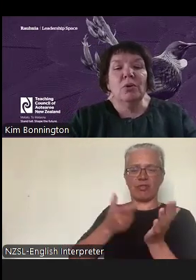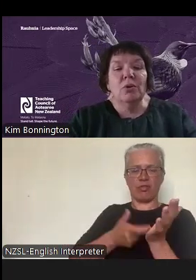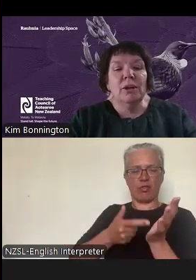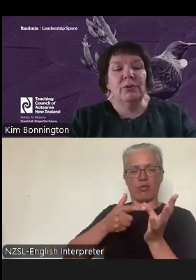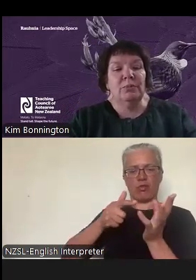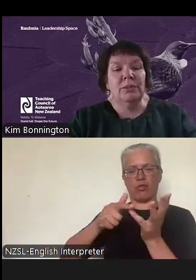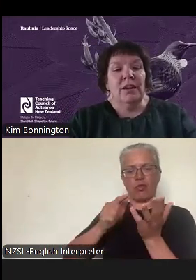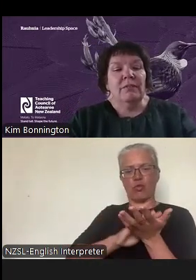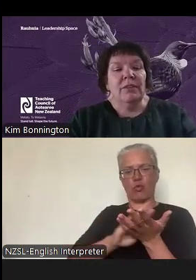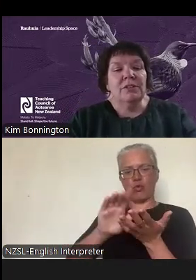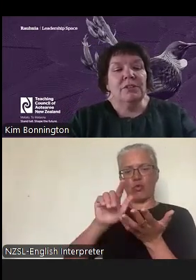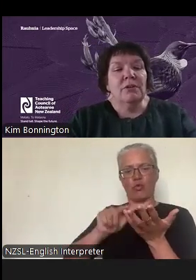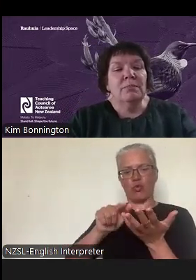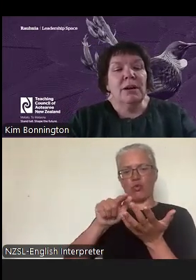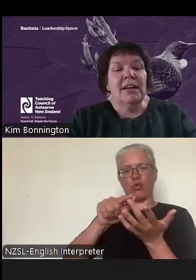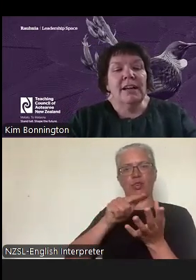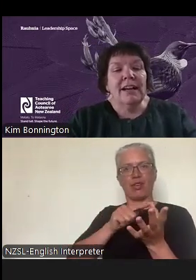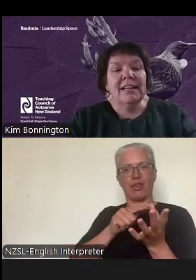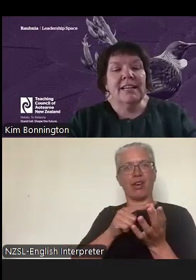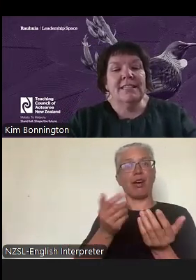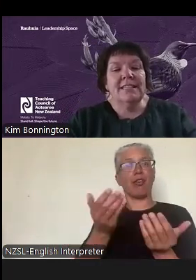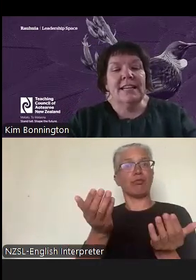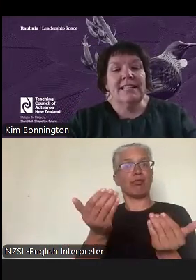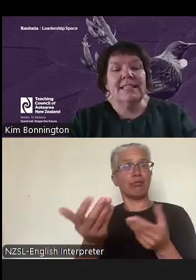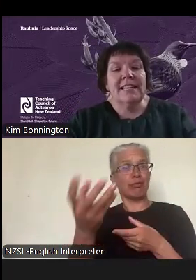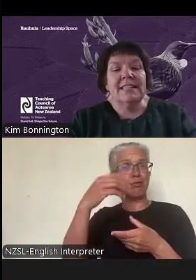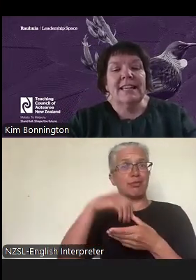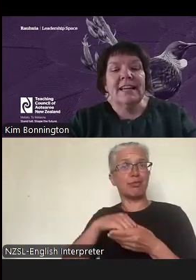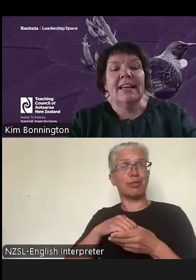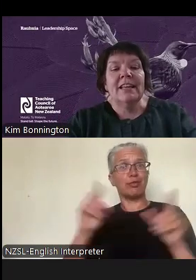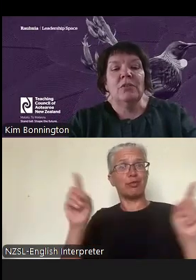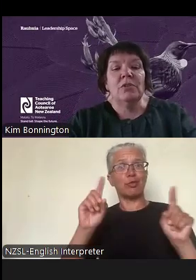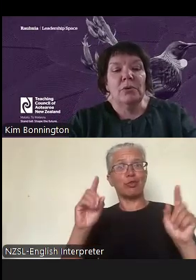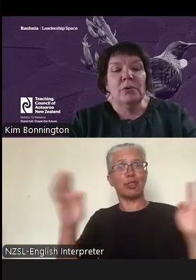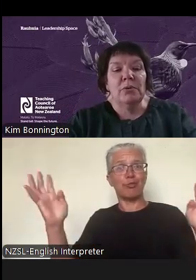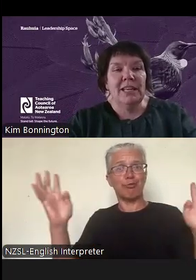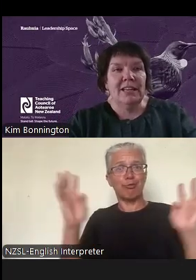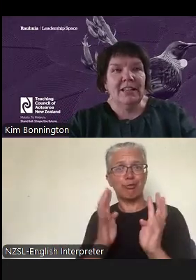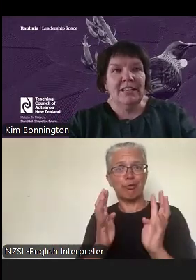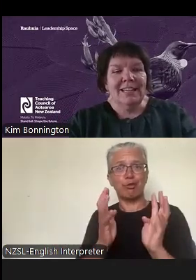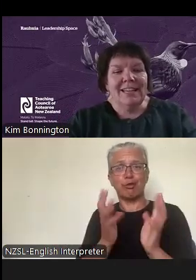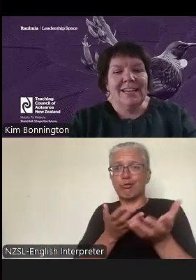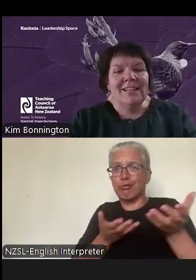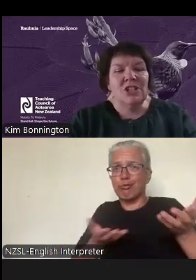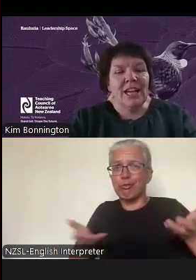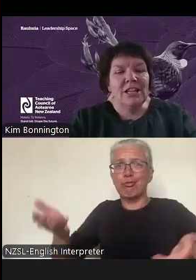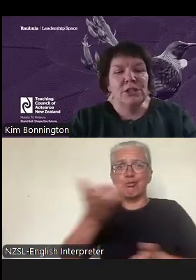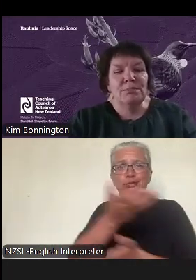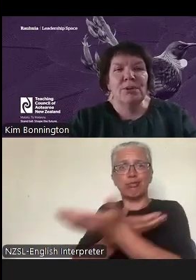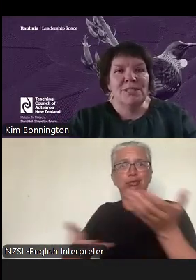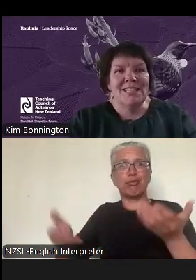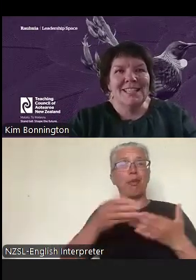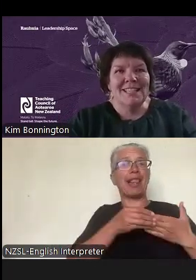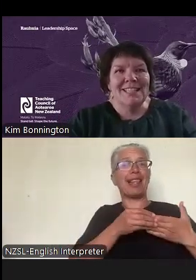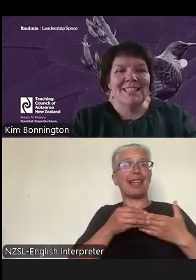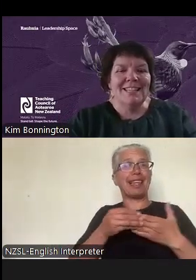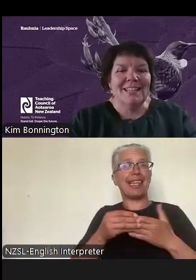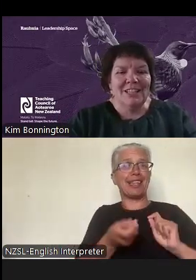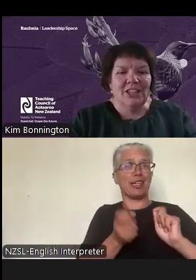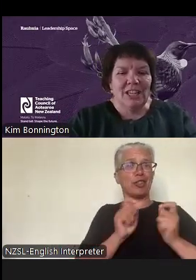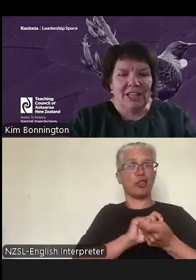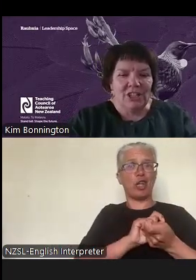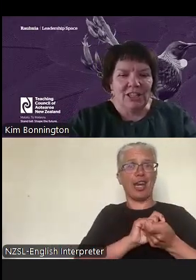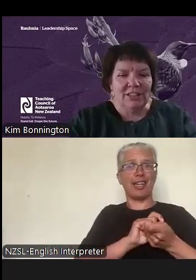huihuinga kōrero. Whakatau mai rā ki tēnei tere terenga rauhuia, leading change processes